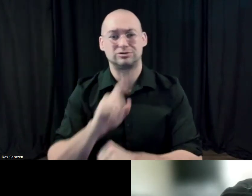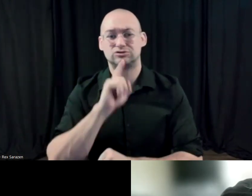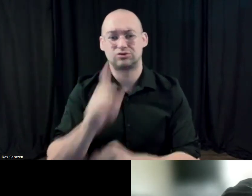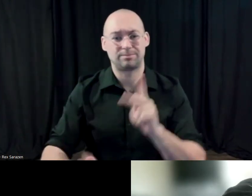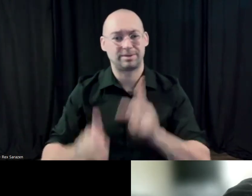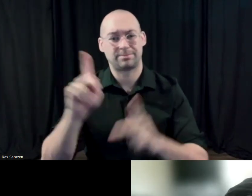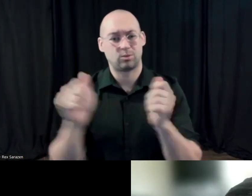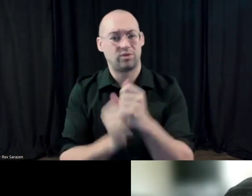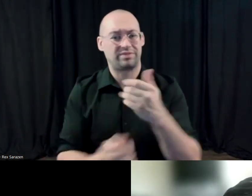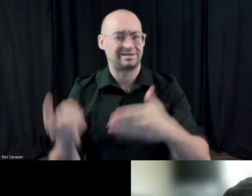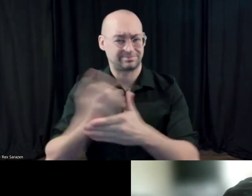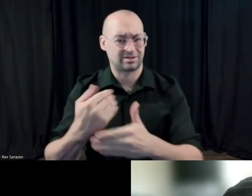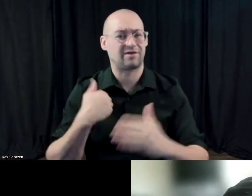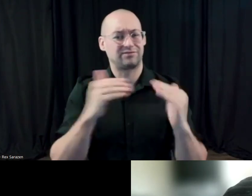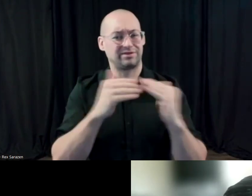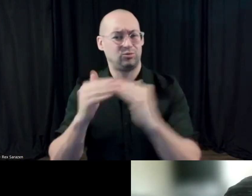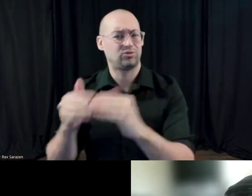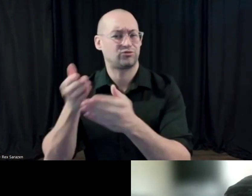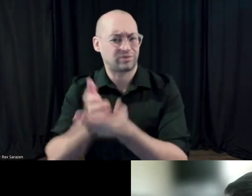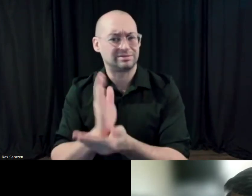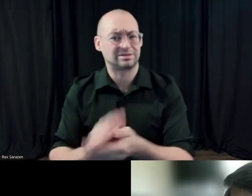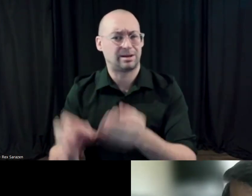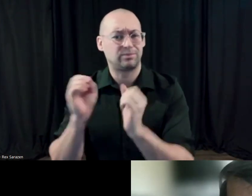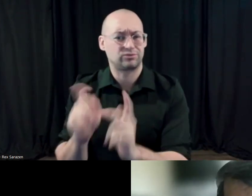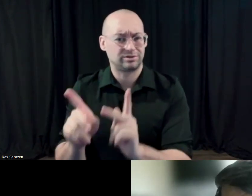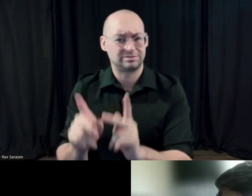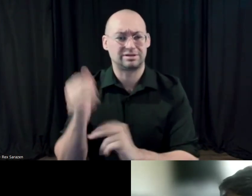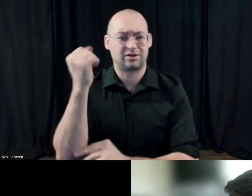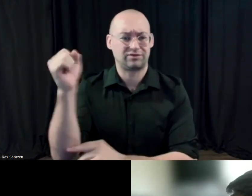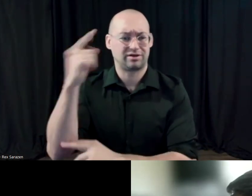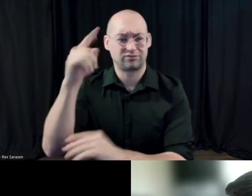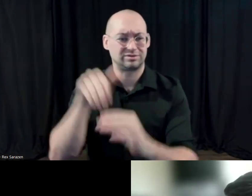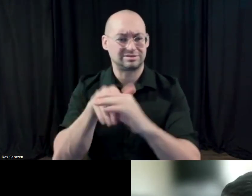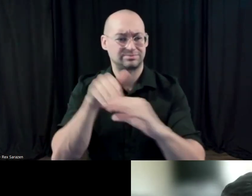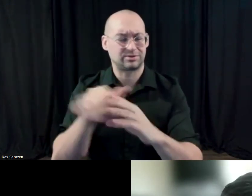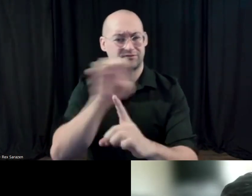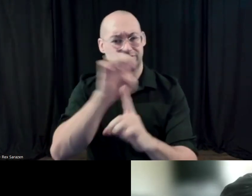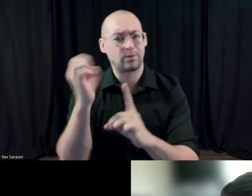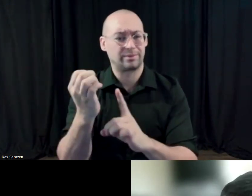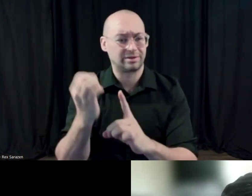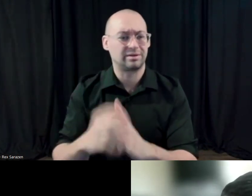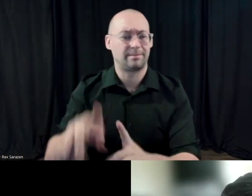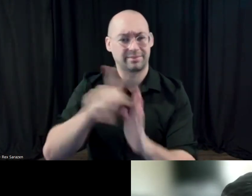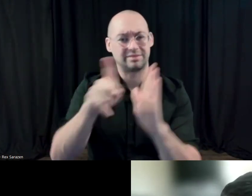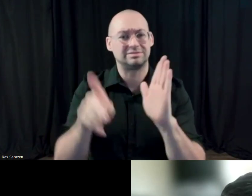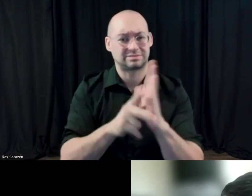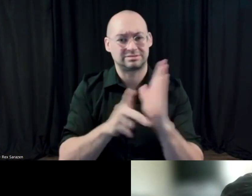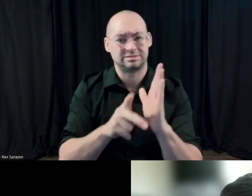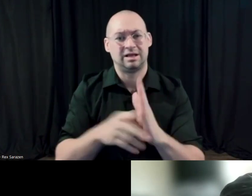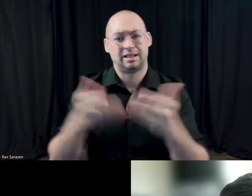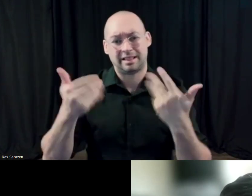have equal rights and opportunities, advocating for accessible environments and policies that allow them to